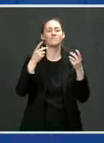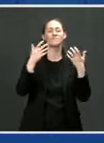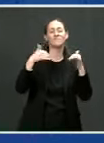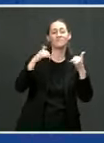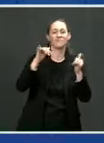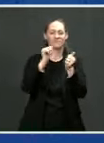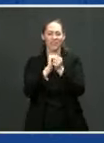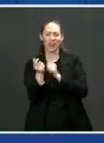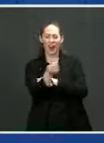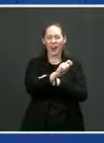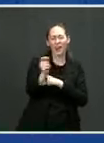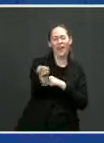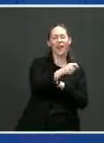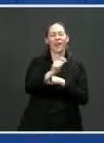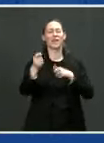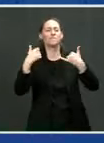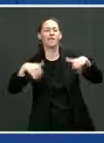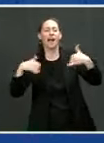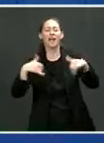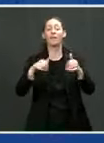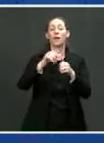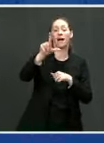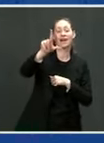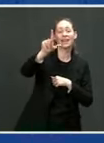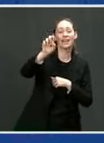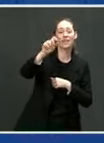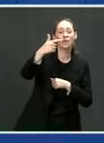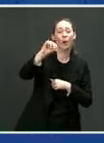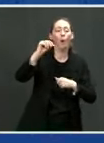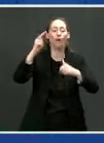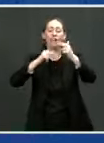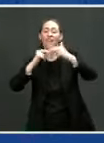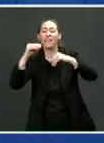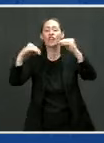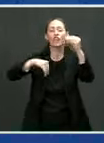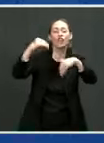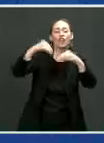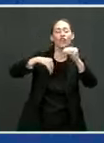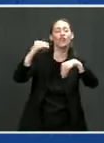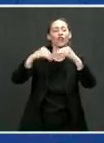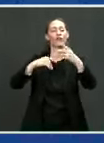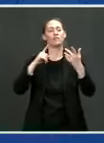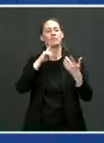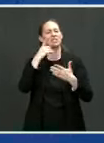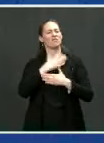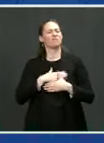and building cities of Legos and enjoying the magic of Harry Potter series. Okay?